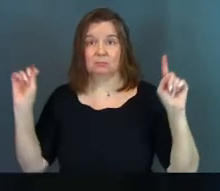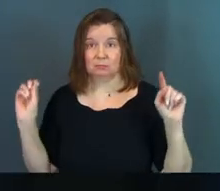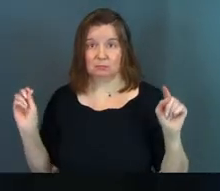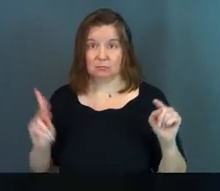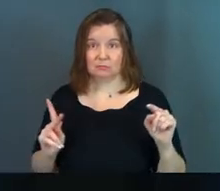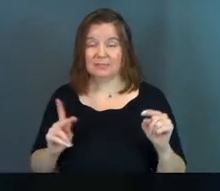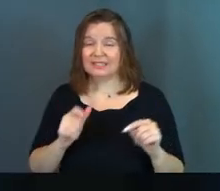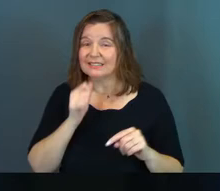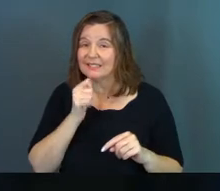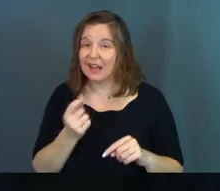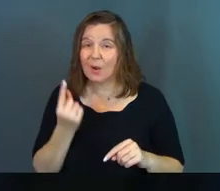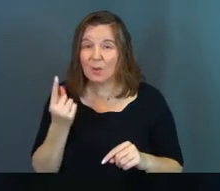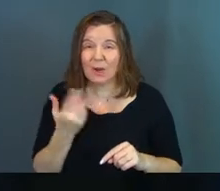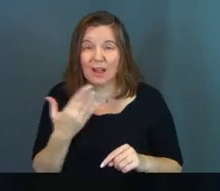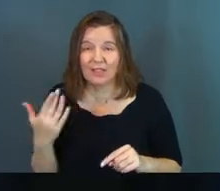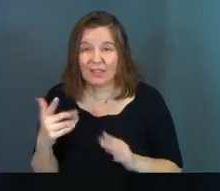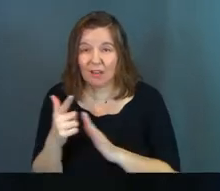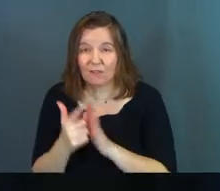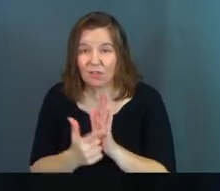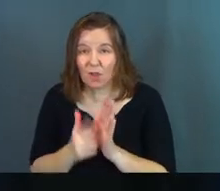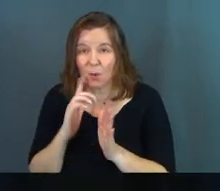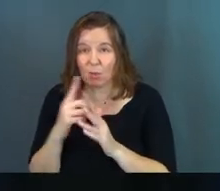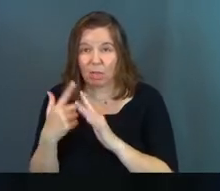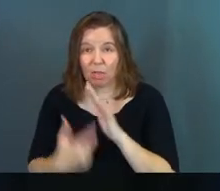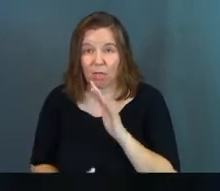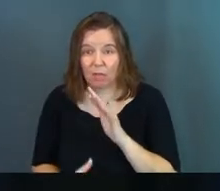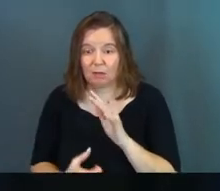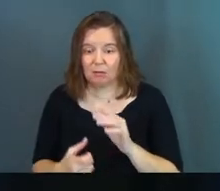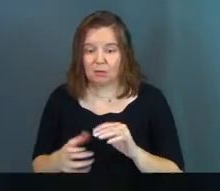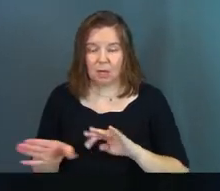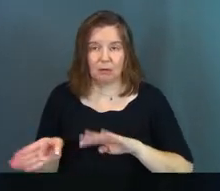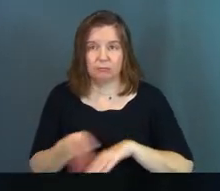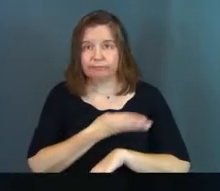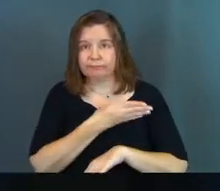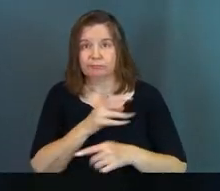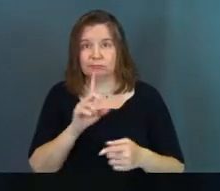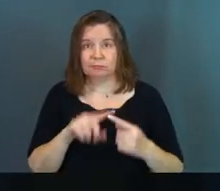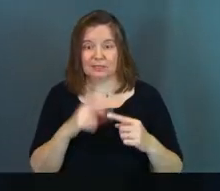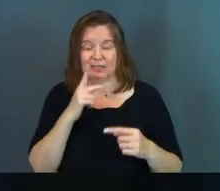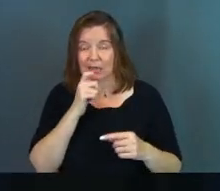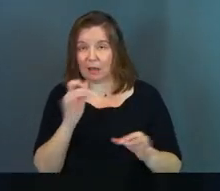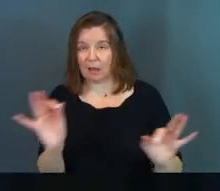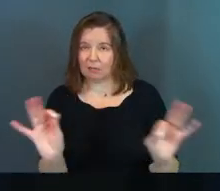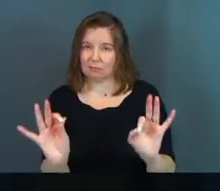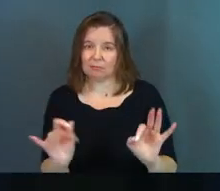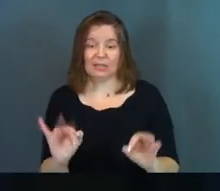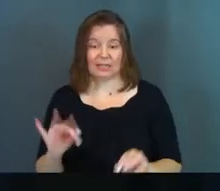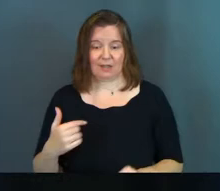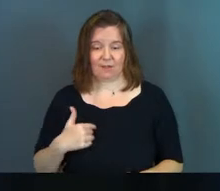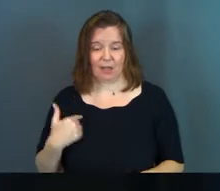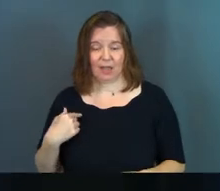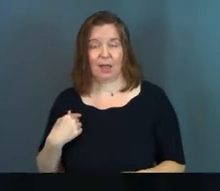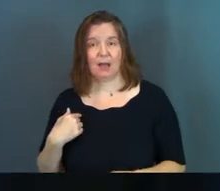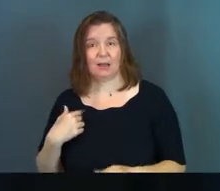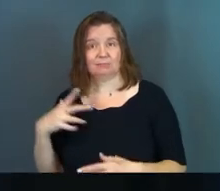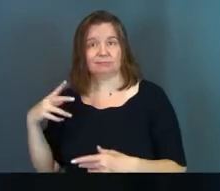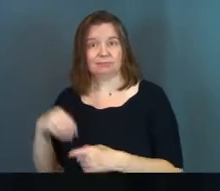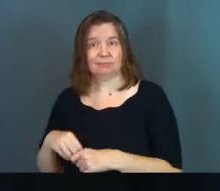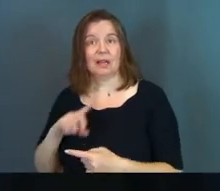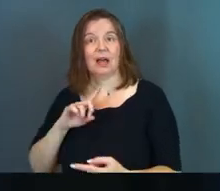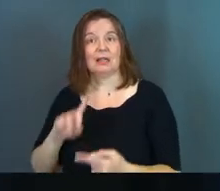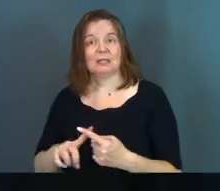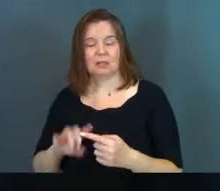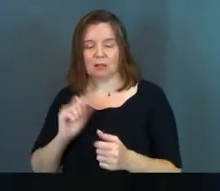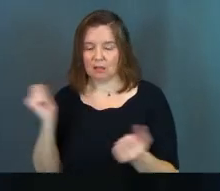Okay? Not a single thing of the law will be left aside or swept under the rug and seen as unimportant if I've got something to say about it. Okay? Until